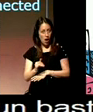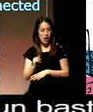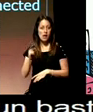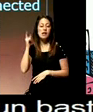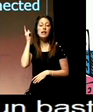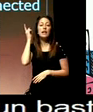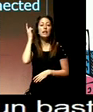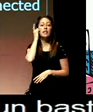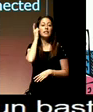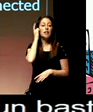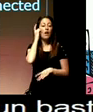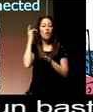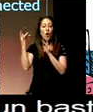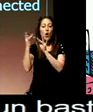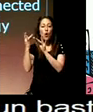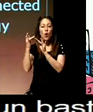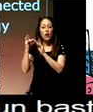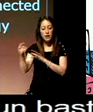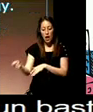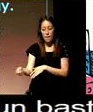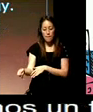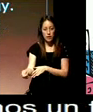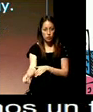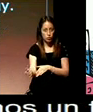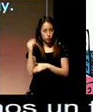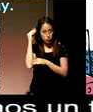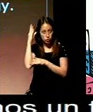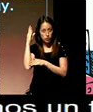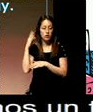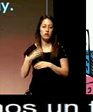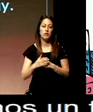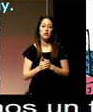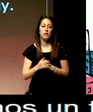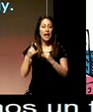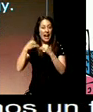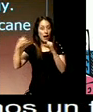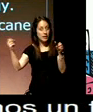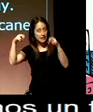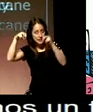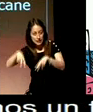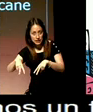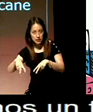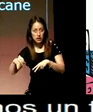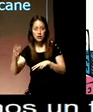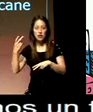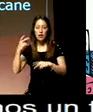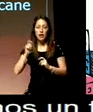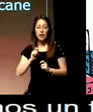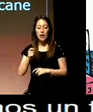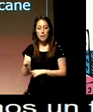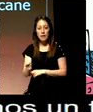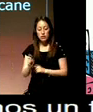accepts the information through contact of the cane, and gives information about the work exposed through the